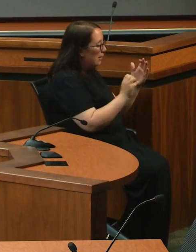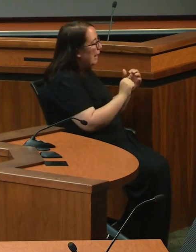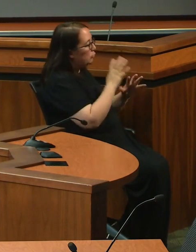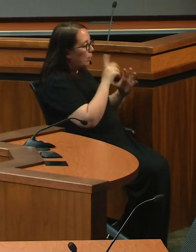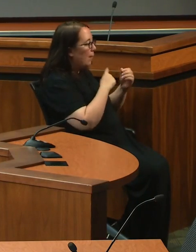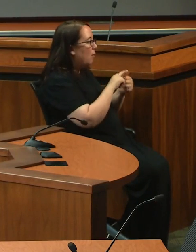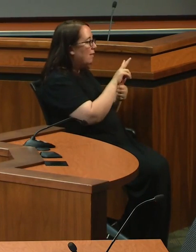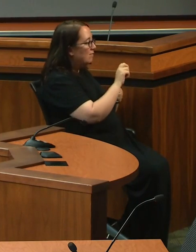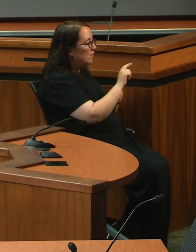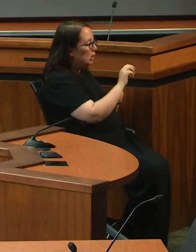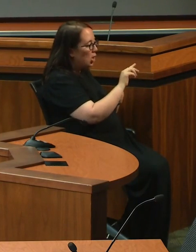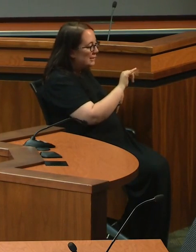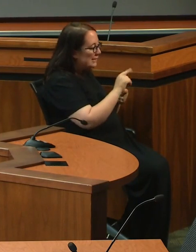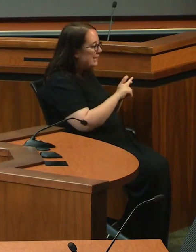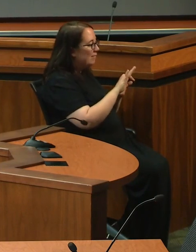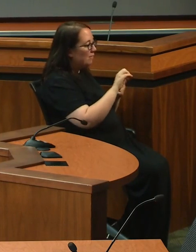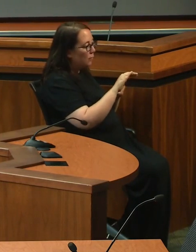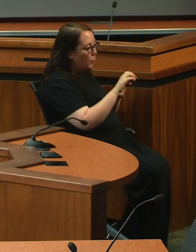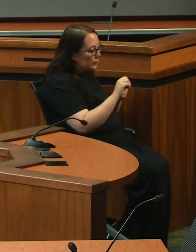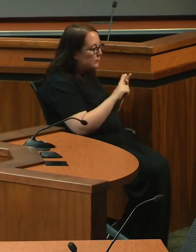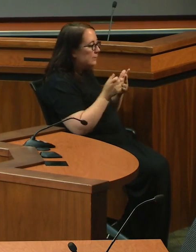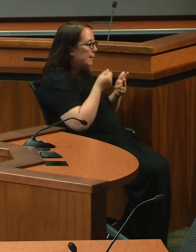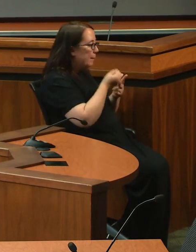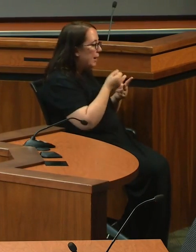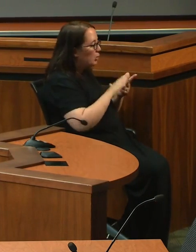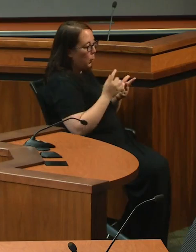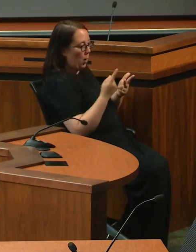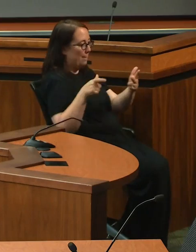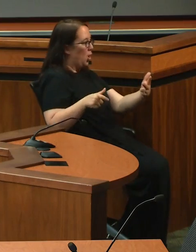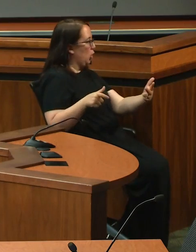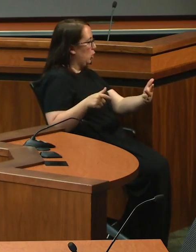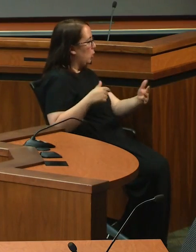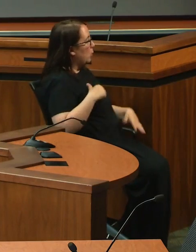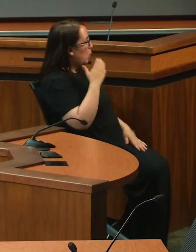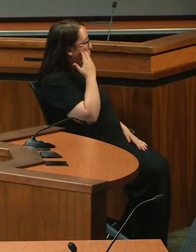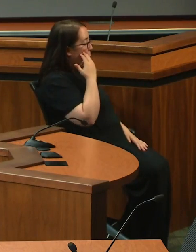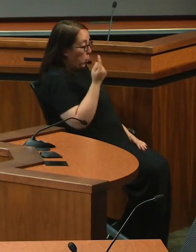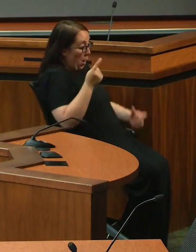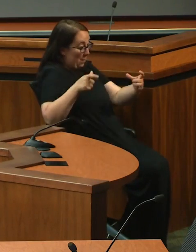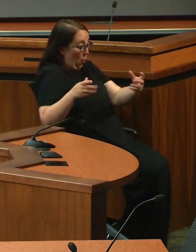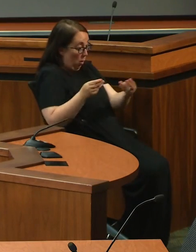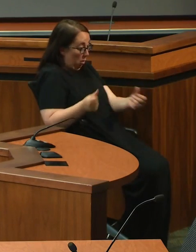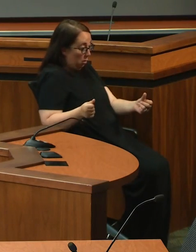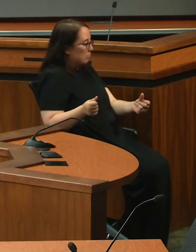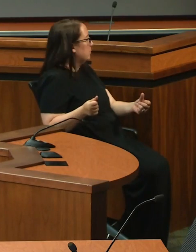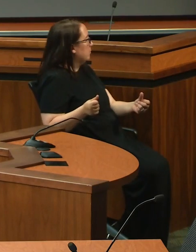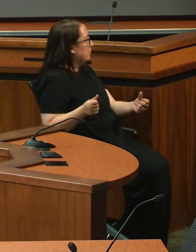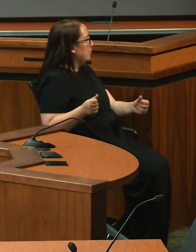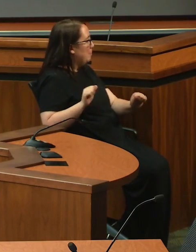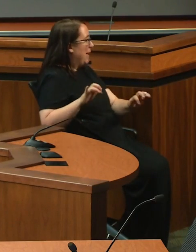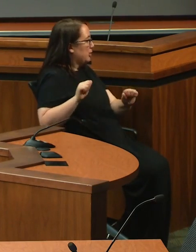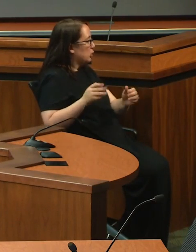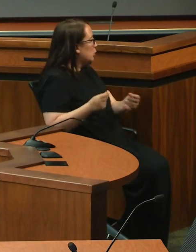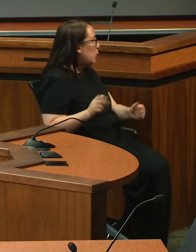shear force and the impact on, you know, an individual pond. I mean, no single pond or underground facility is going to be a huge magic bullet,